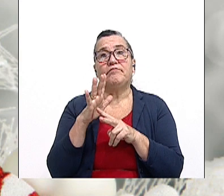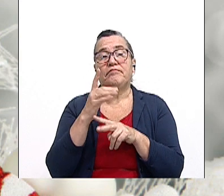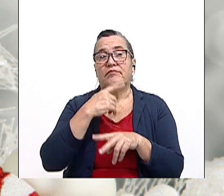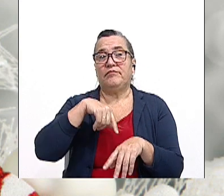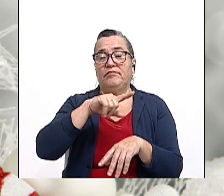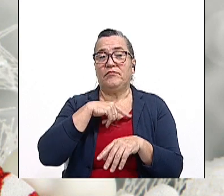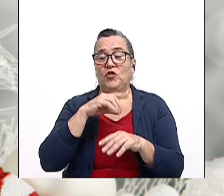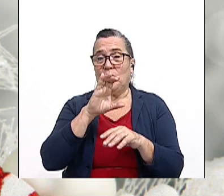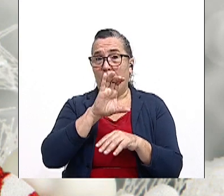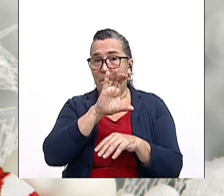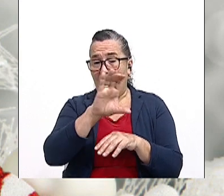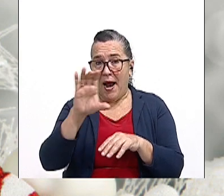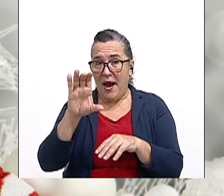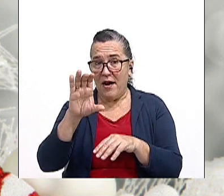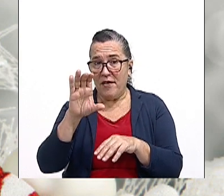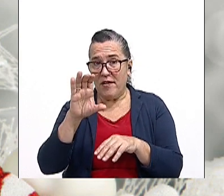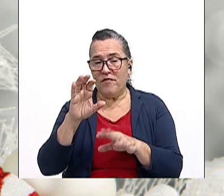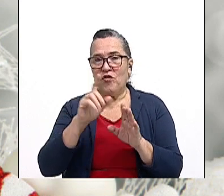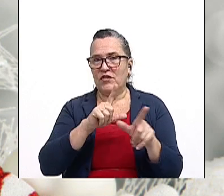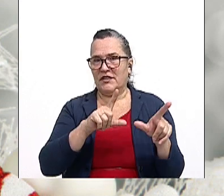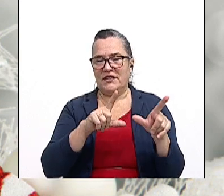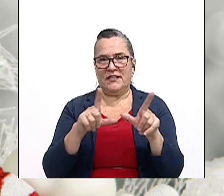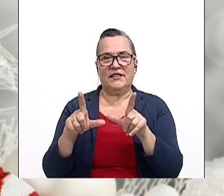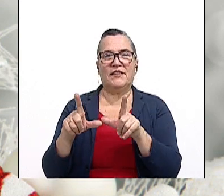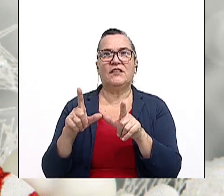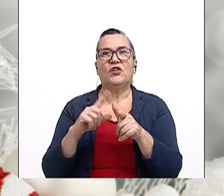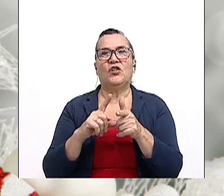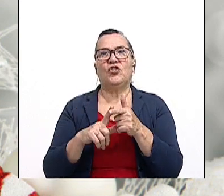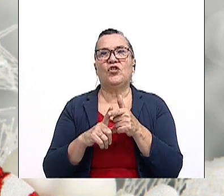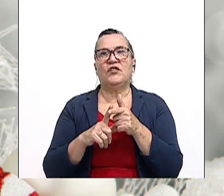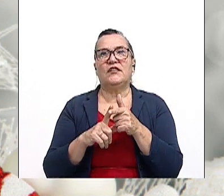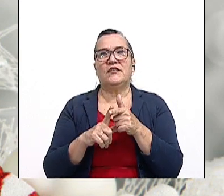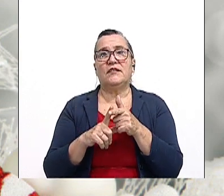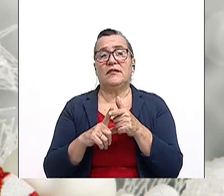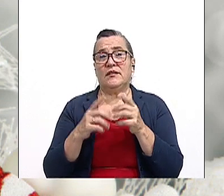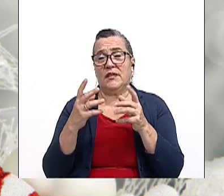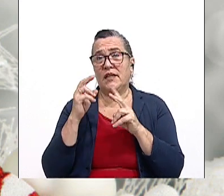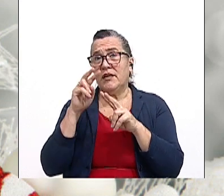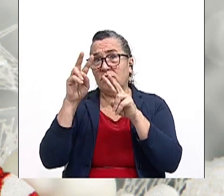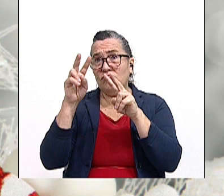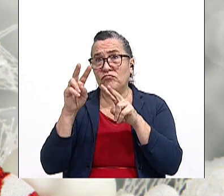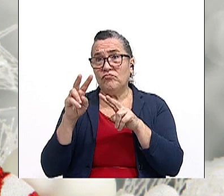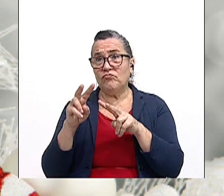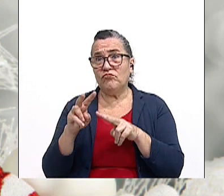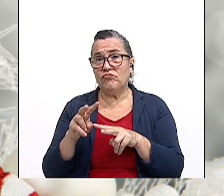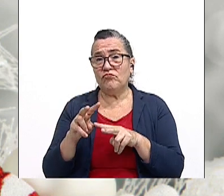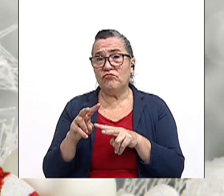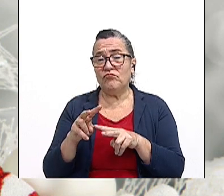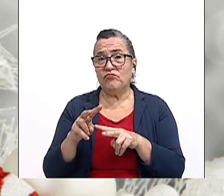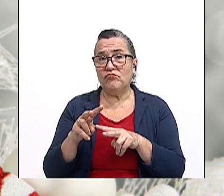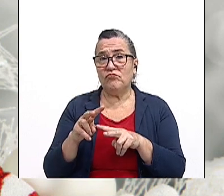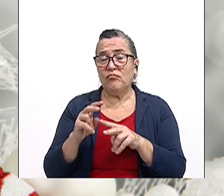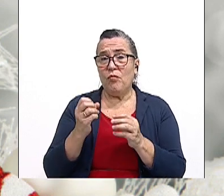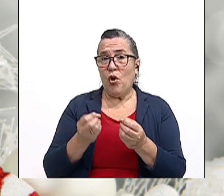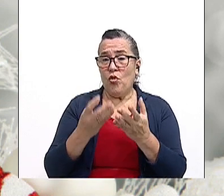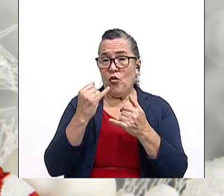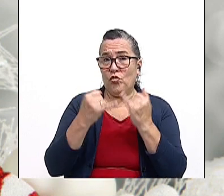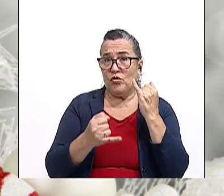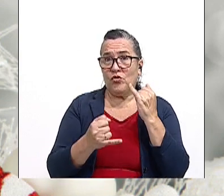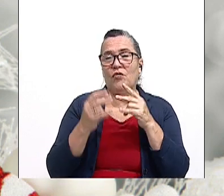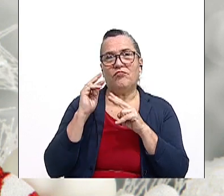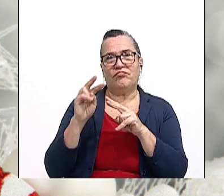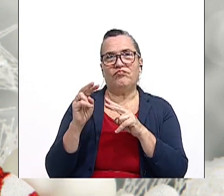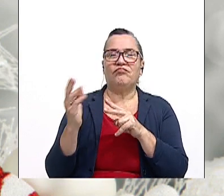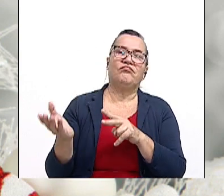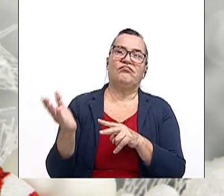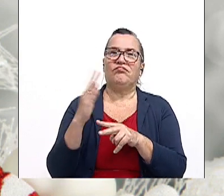our paragraph is ready, okay? So, do you want to see our final product? Okay,